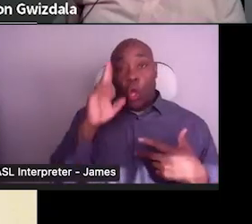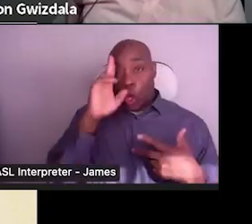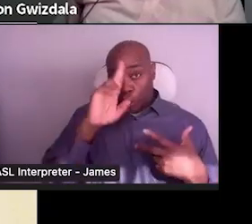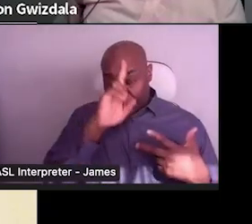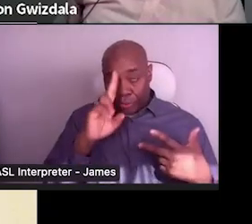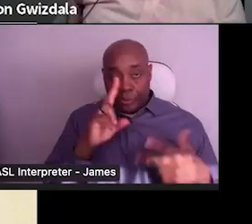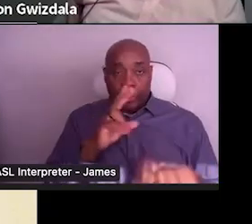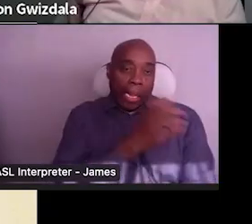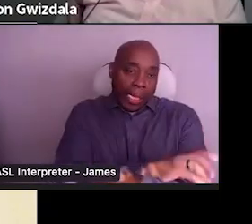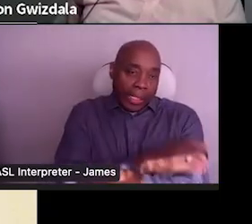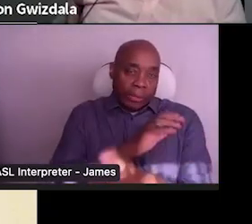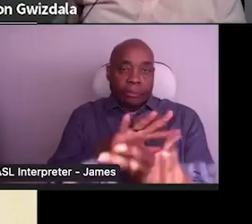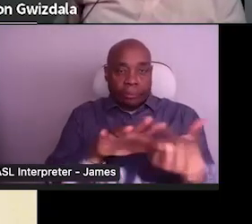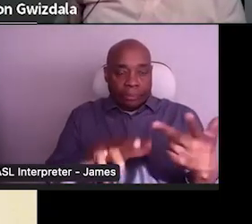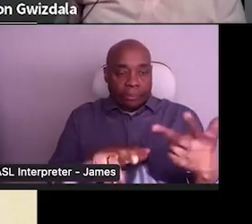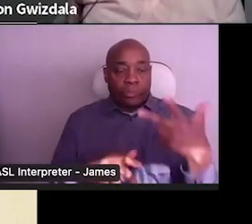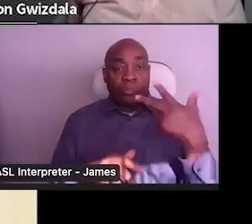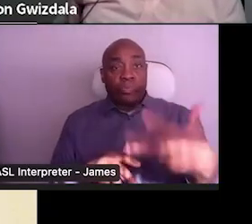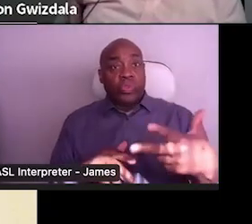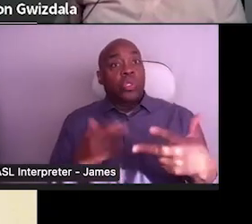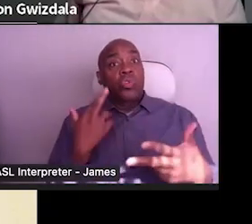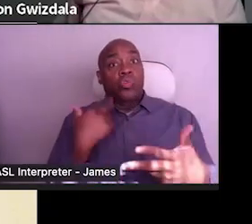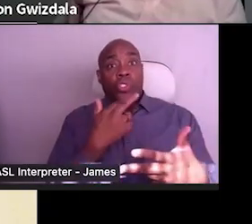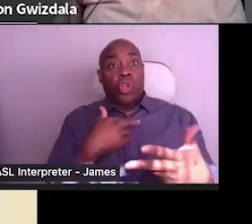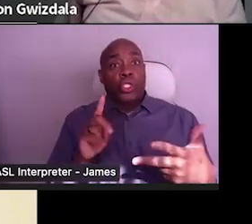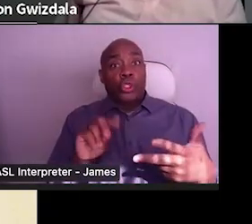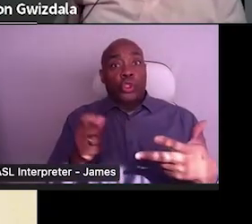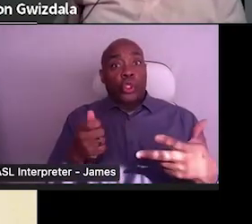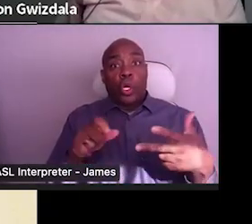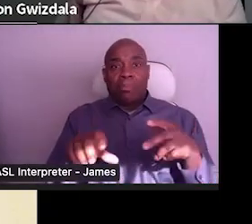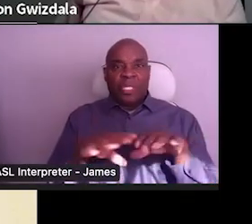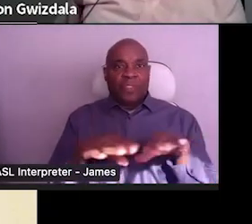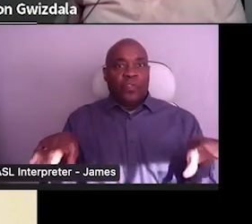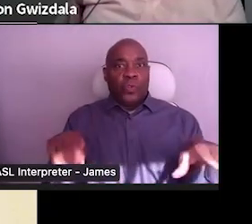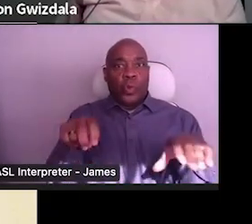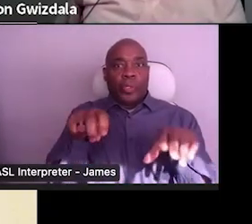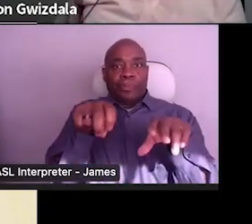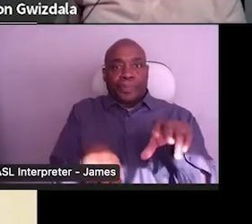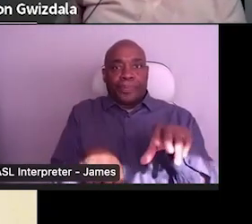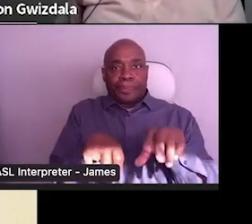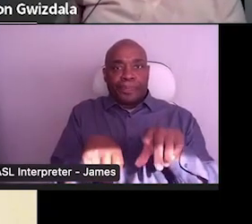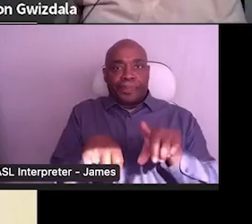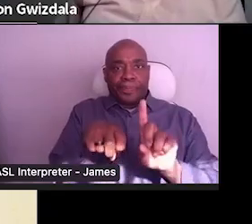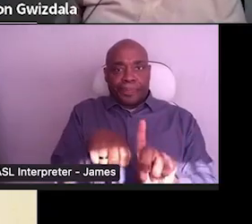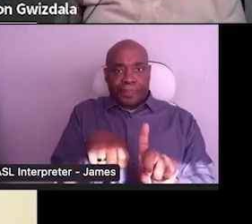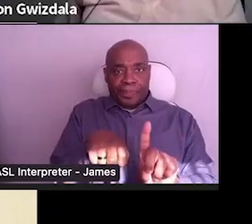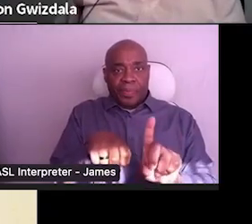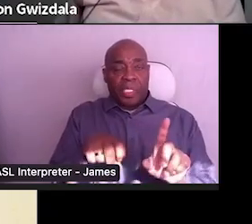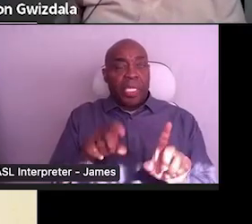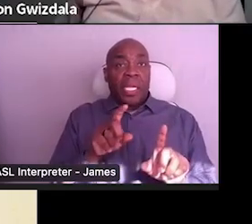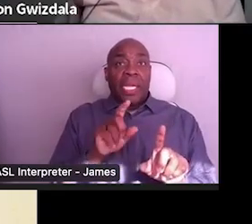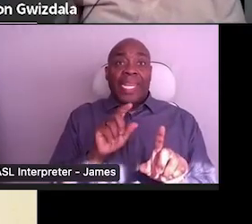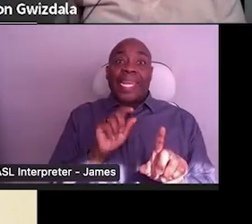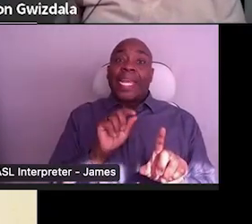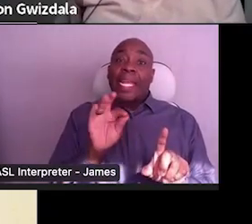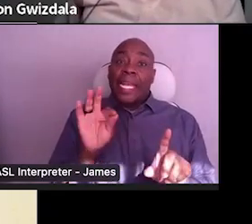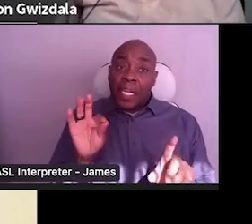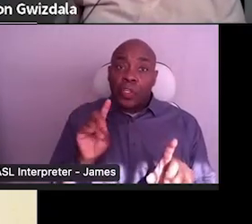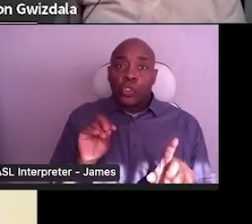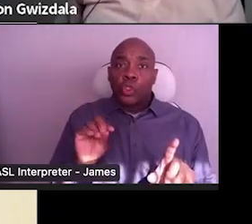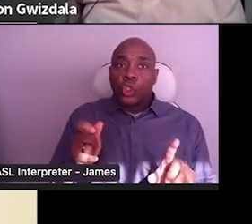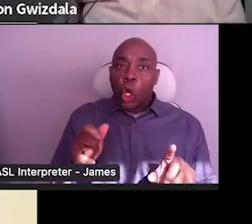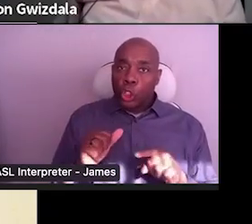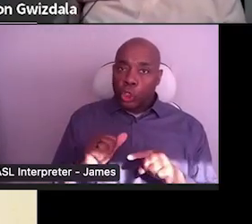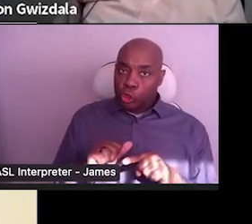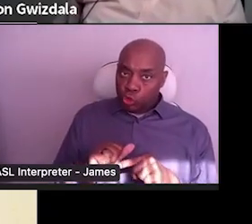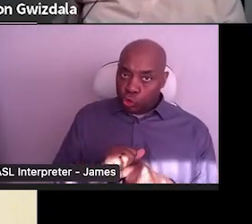facilities. So in a restaurant, the dog must be kept on the floor unless the dog is trained to do something